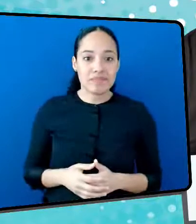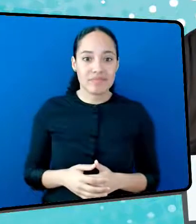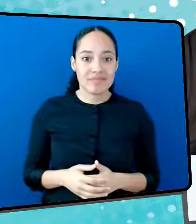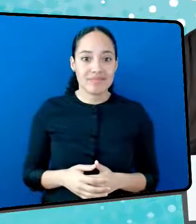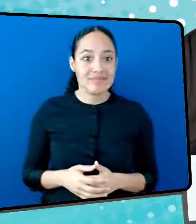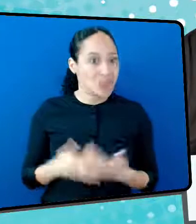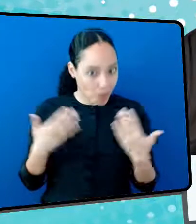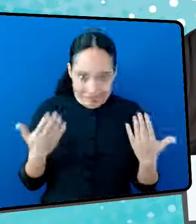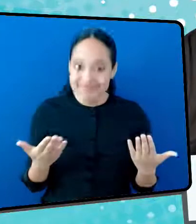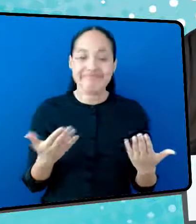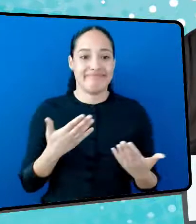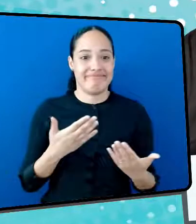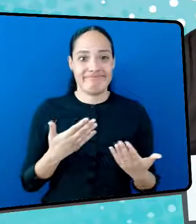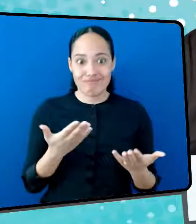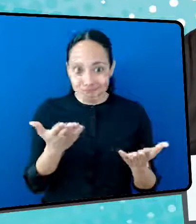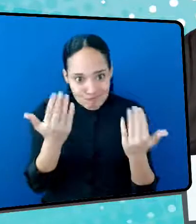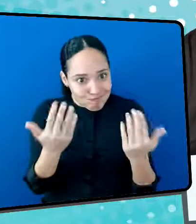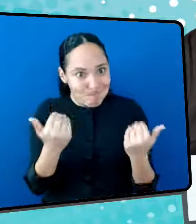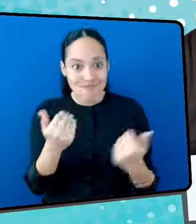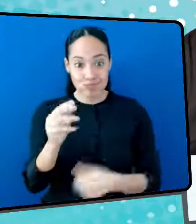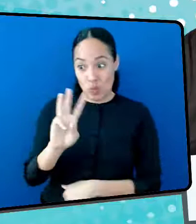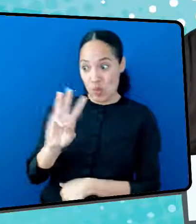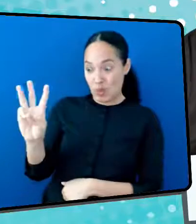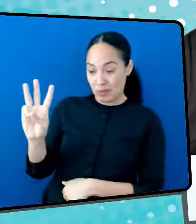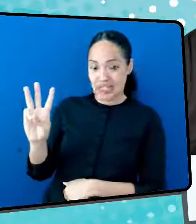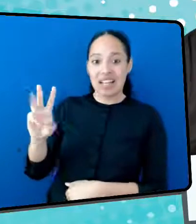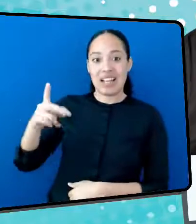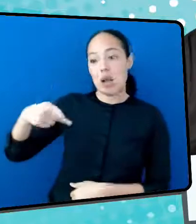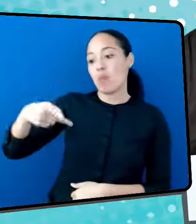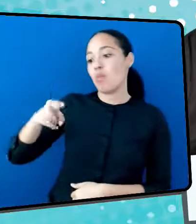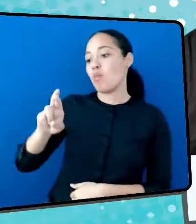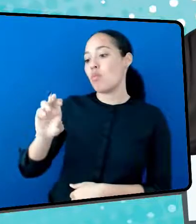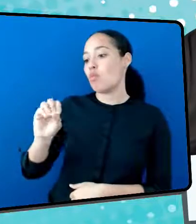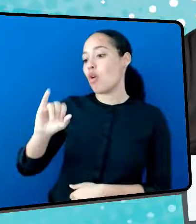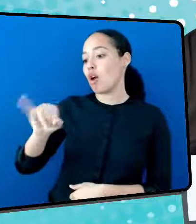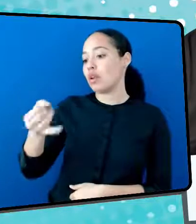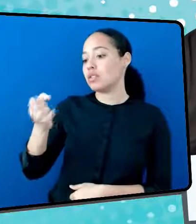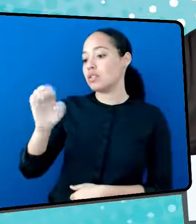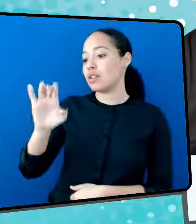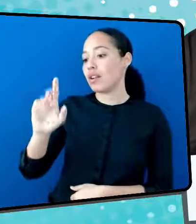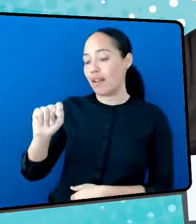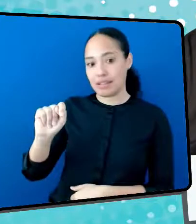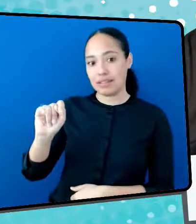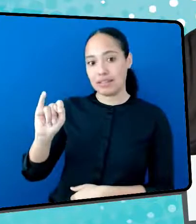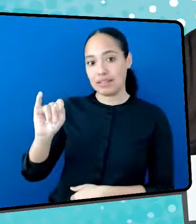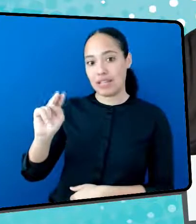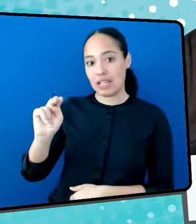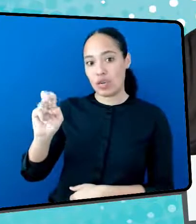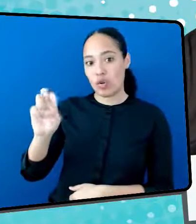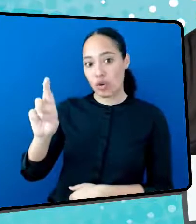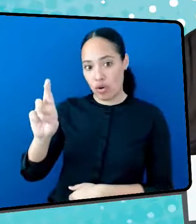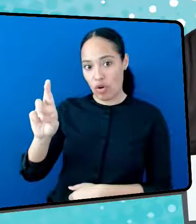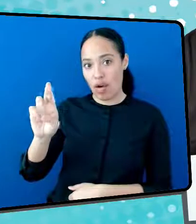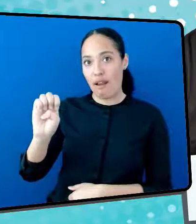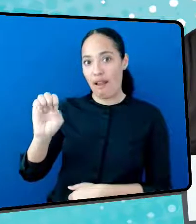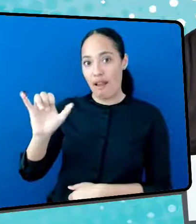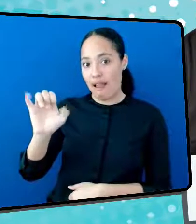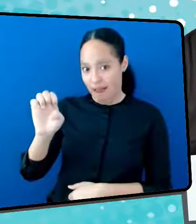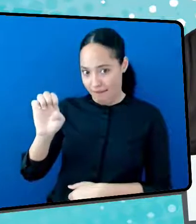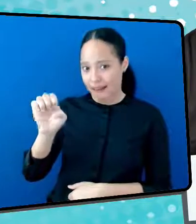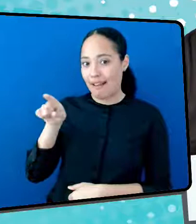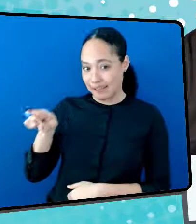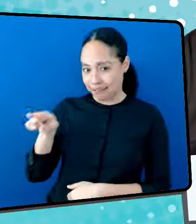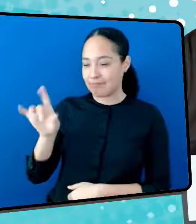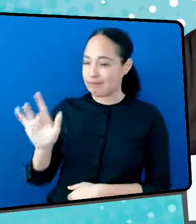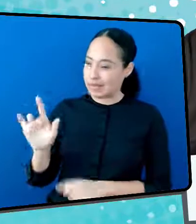check out the website, like I say, Project Inner Eye, Microsoft, sort of search for that, and then from there you can get to videos, get to the GitHub, see